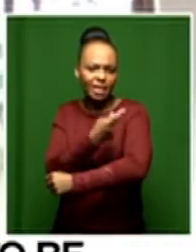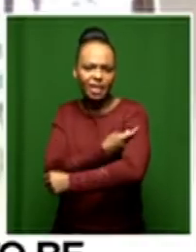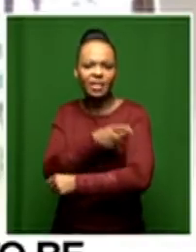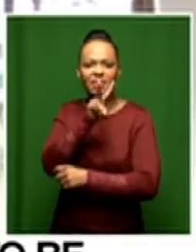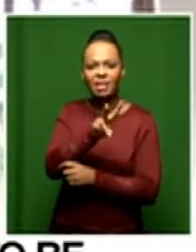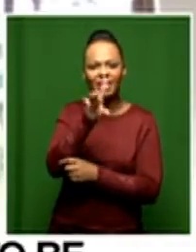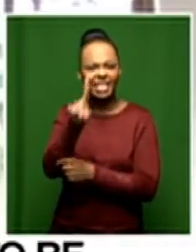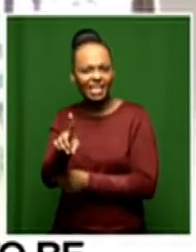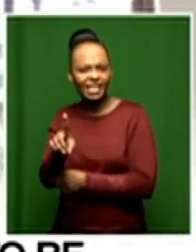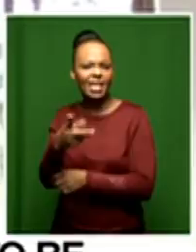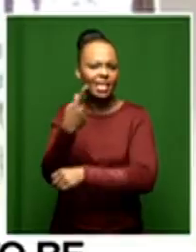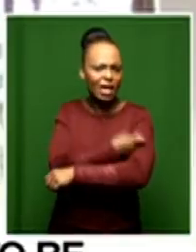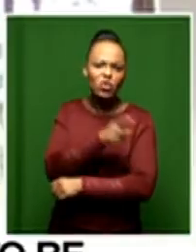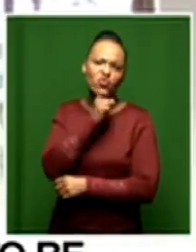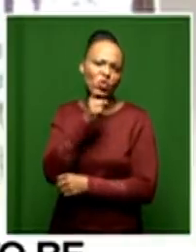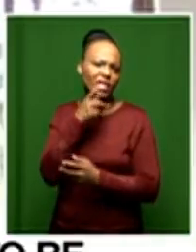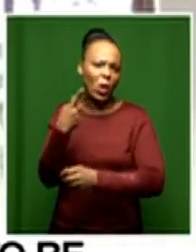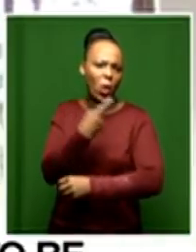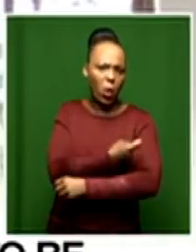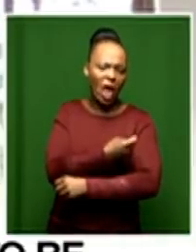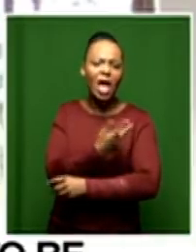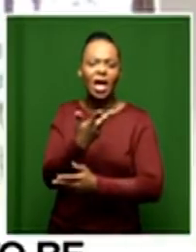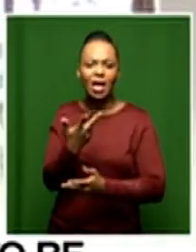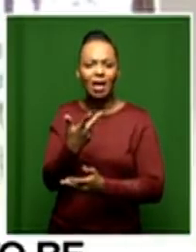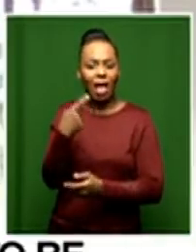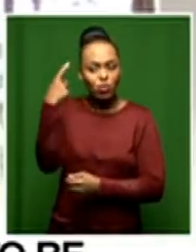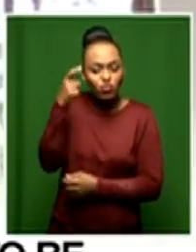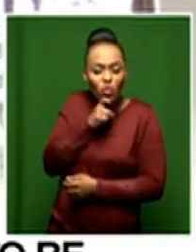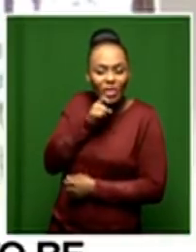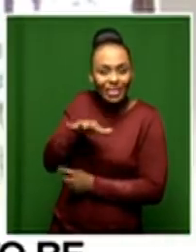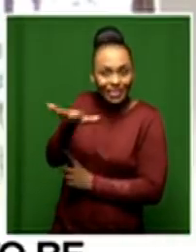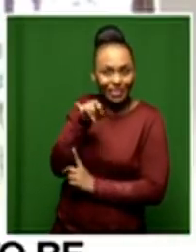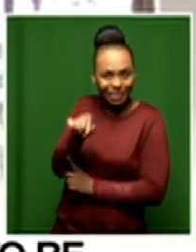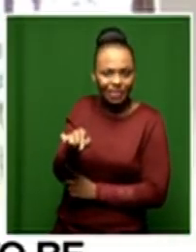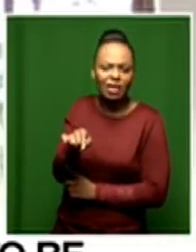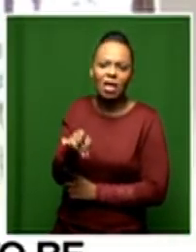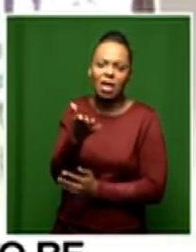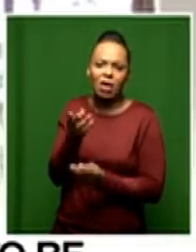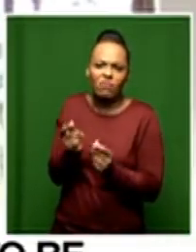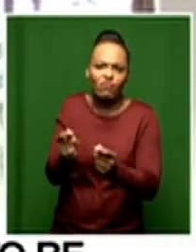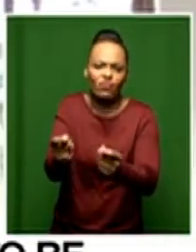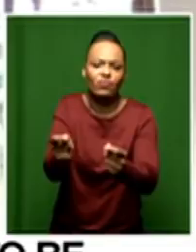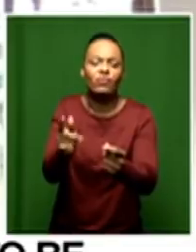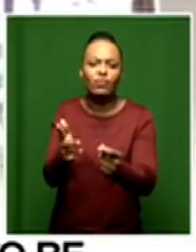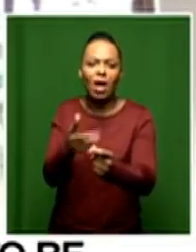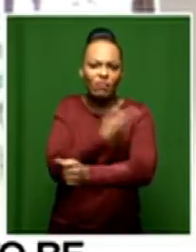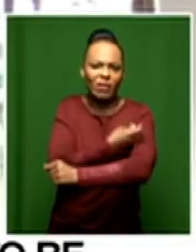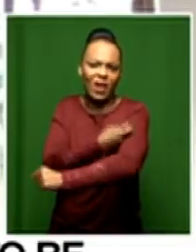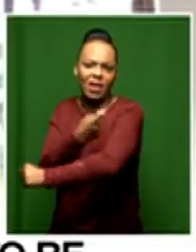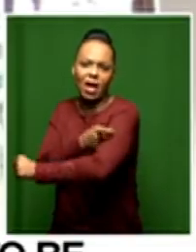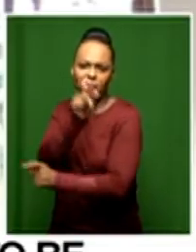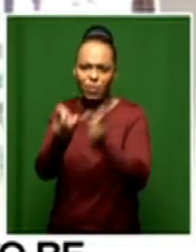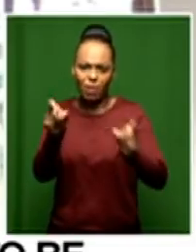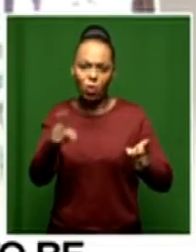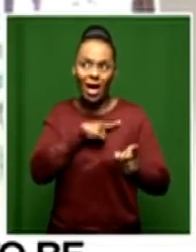D injections. Yeah. So to use that kind of facility to speed up the delivery of the vaccine, because